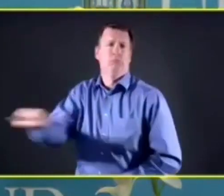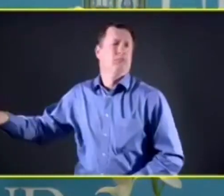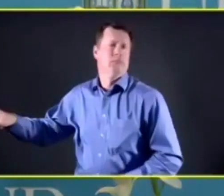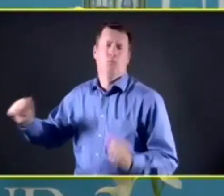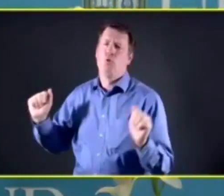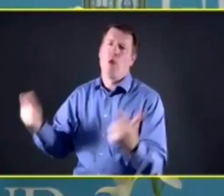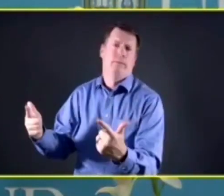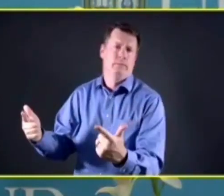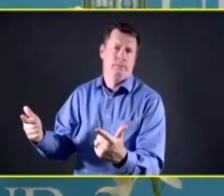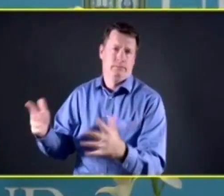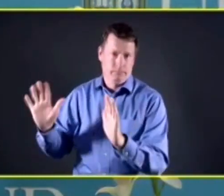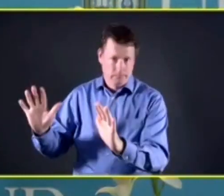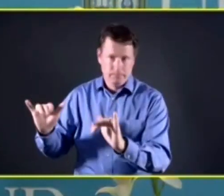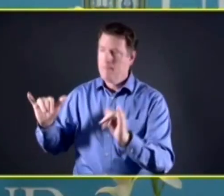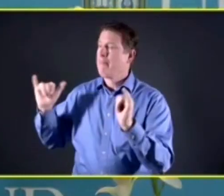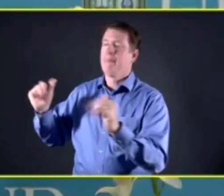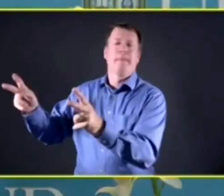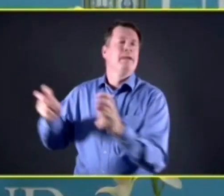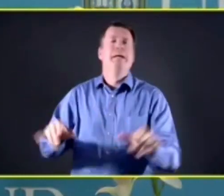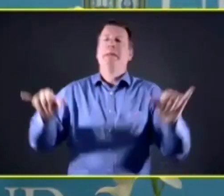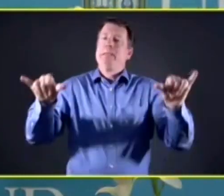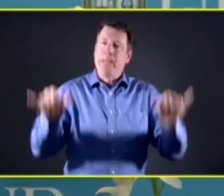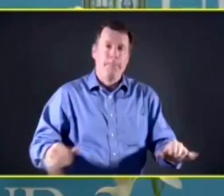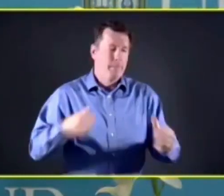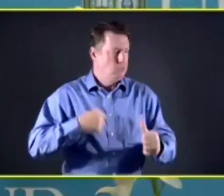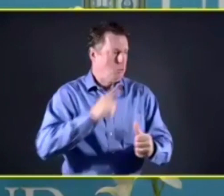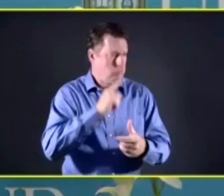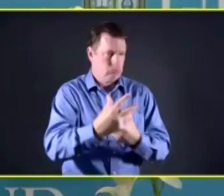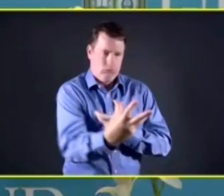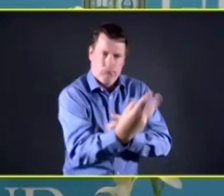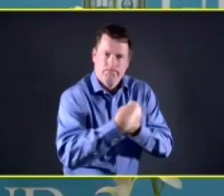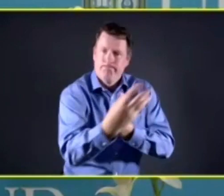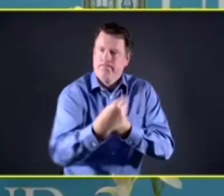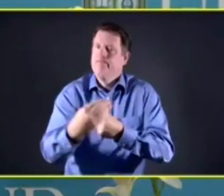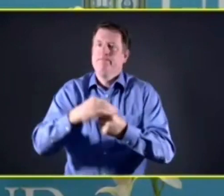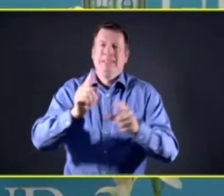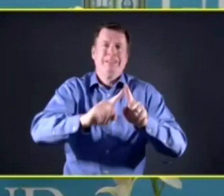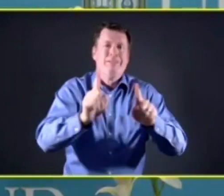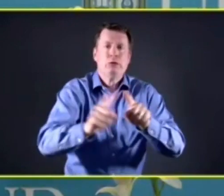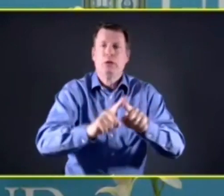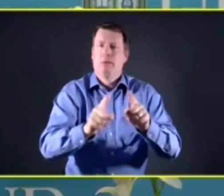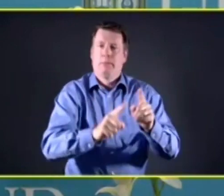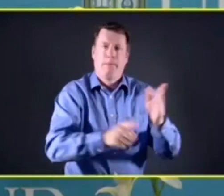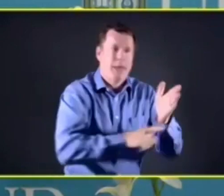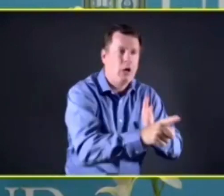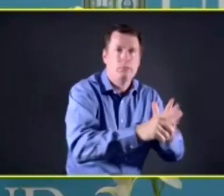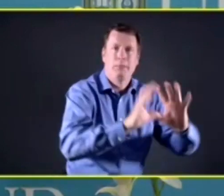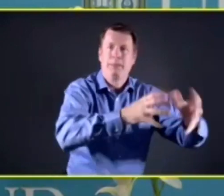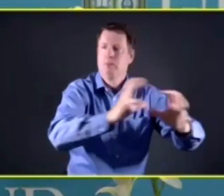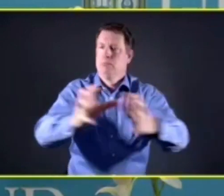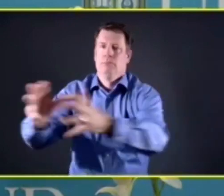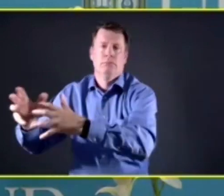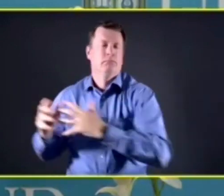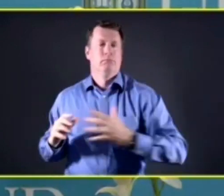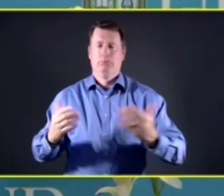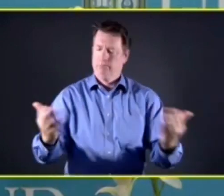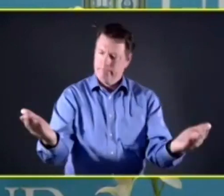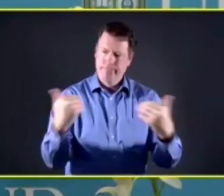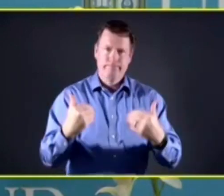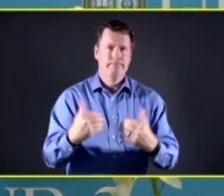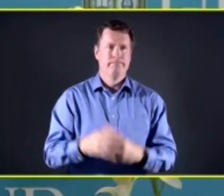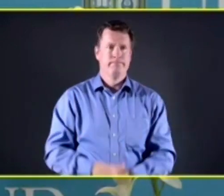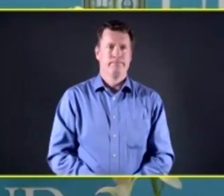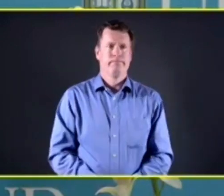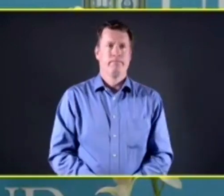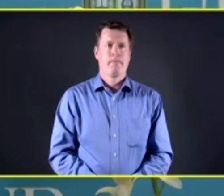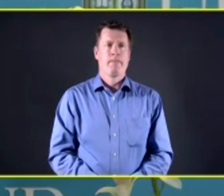community. And the van or the mobile unit would give us additional ability to get to where the